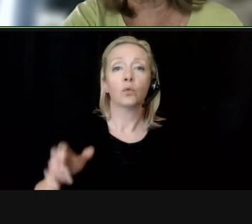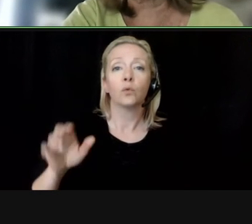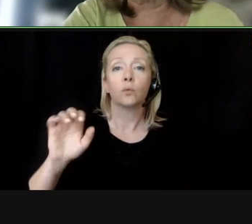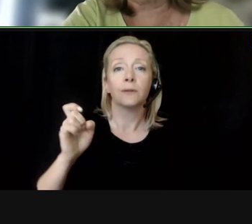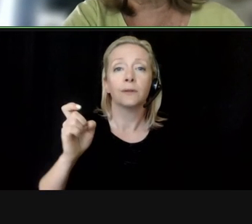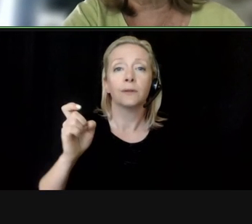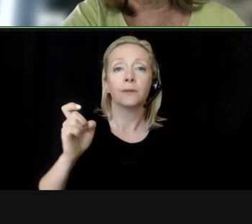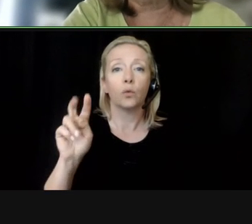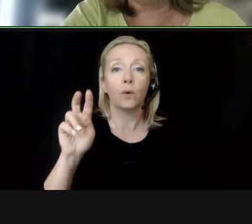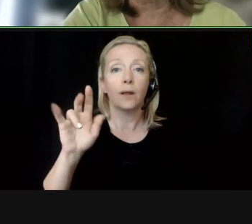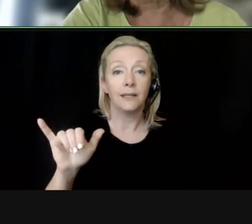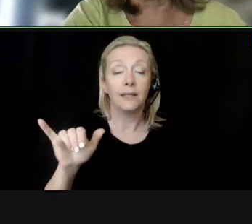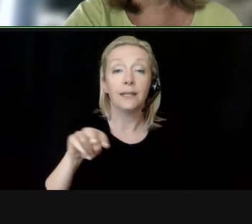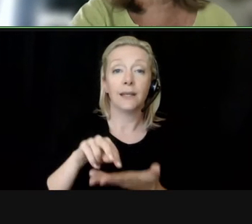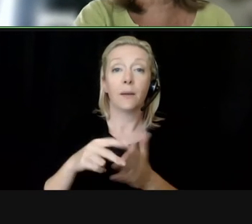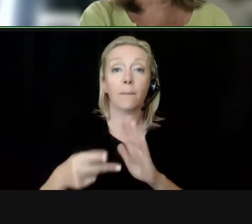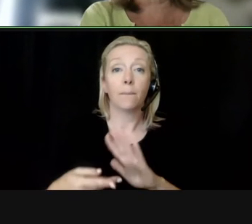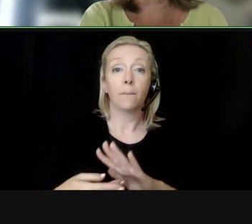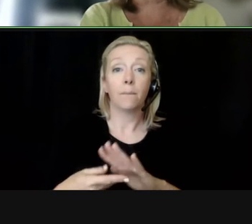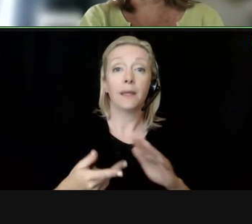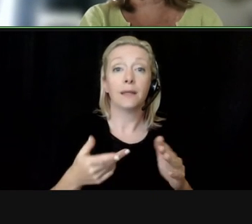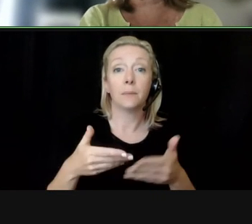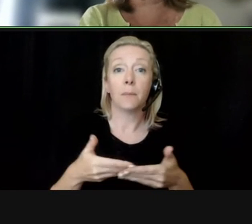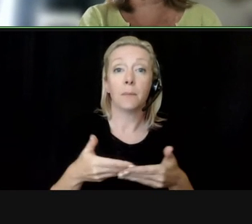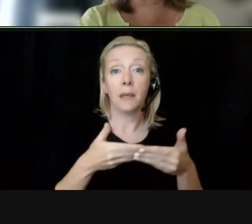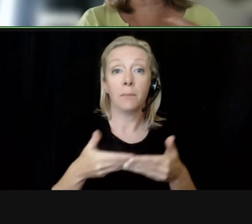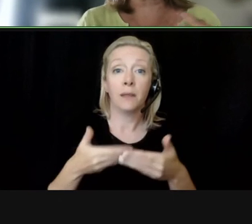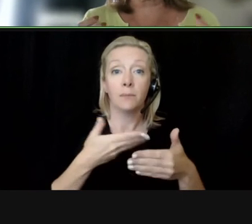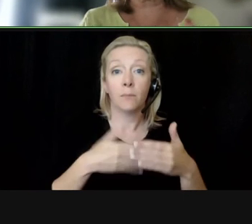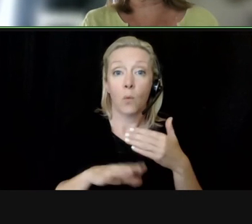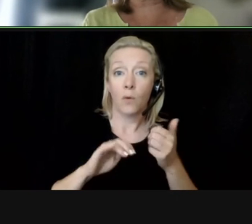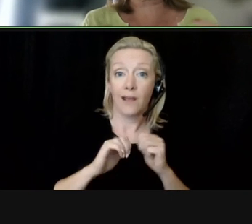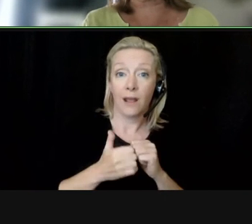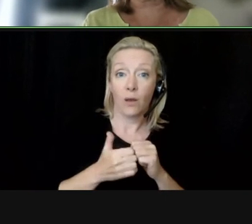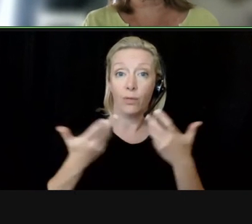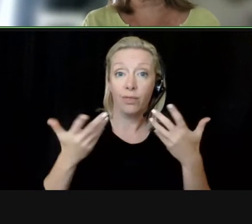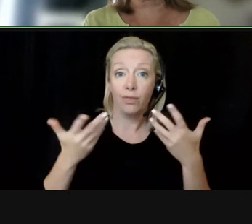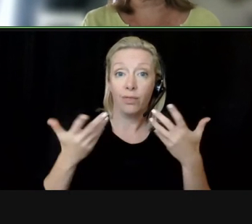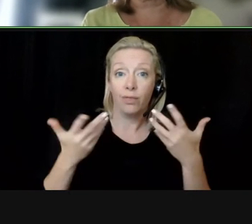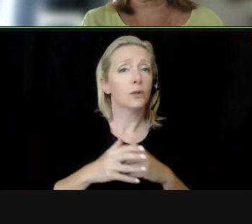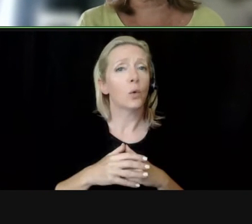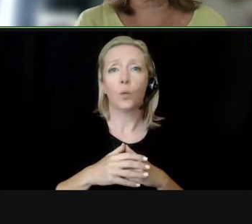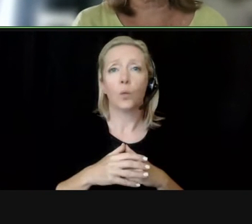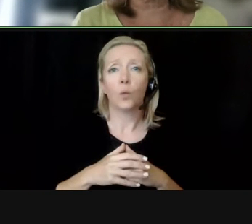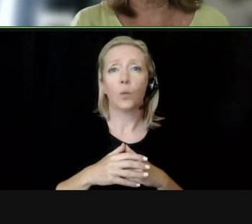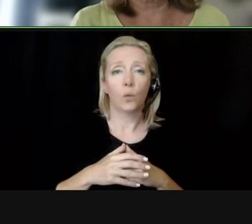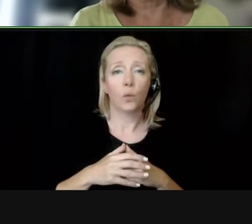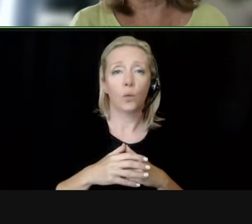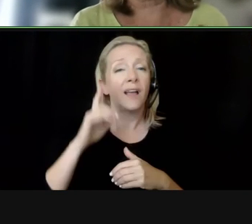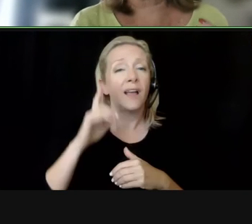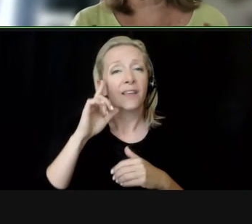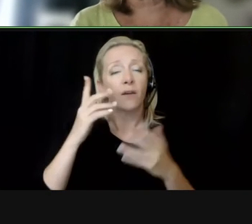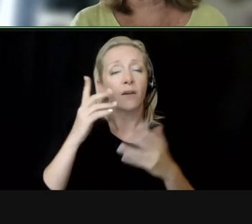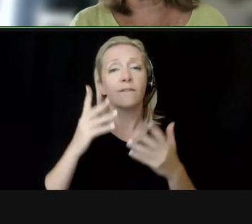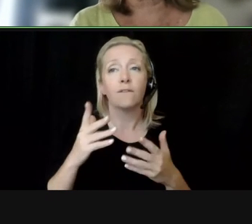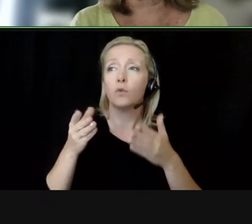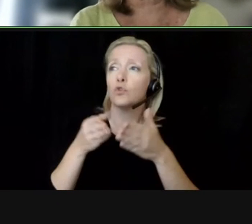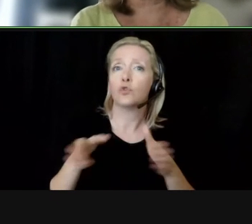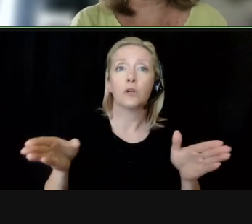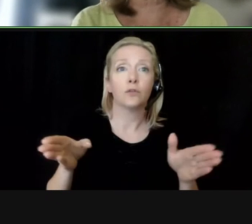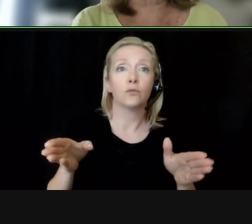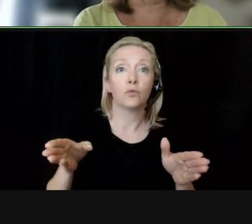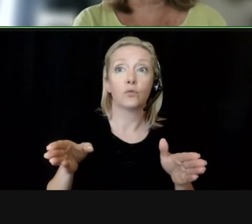it's more than the birds and the bees. I think, unfortunately, when we hear any word that has SCX in it, we